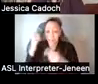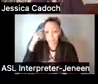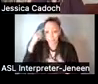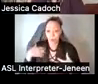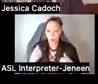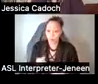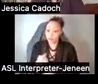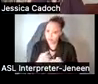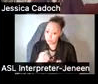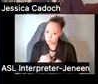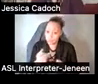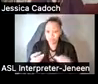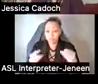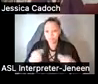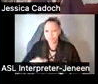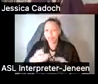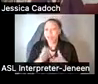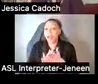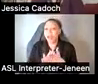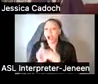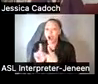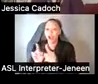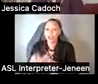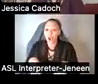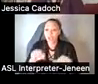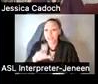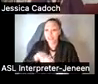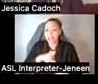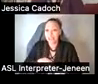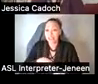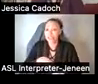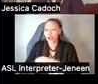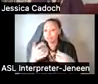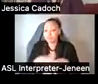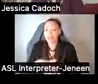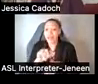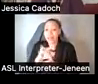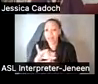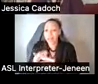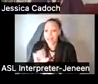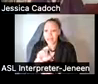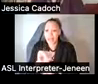And this is hosted by the National Alliance on Mental Illness of New York City, NAMI NYC.